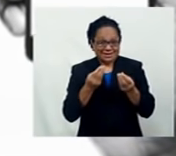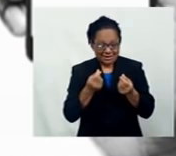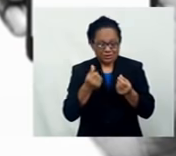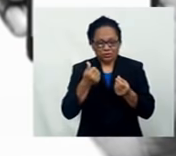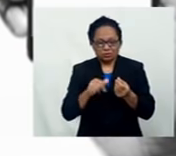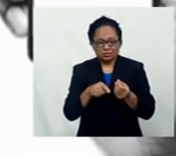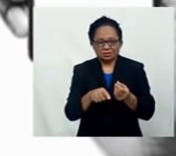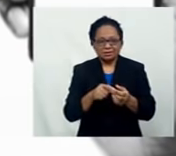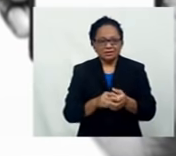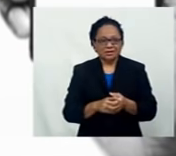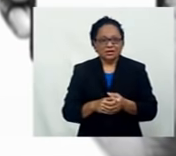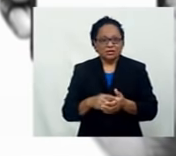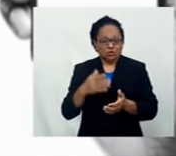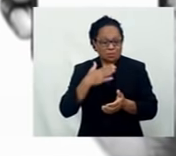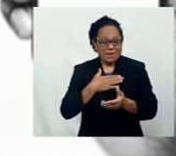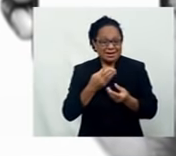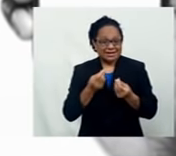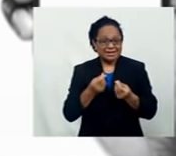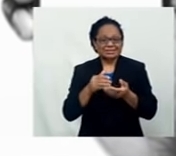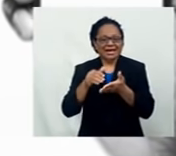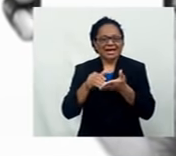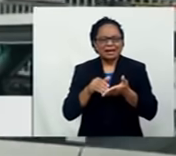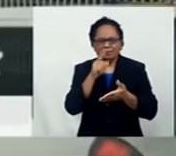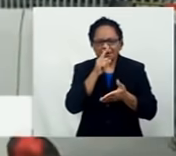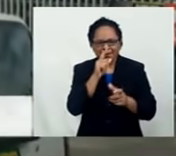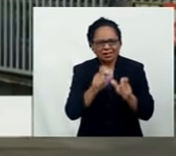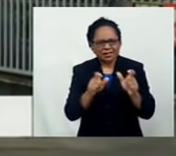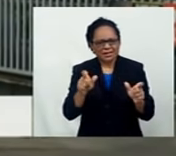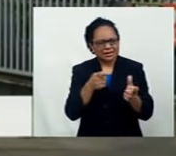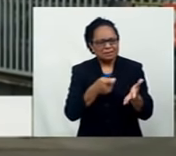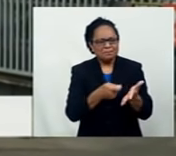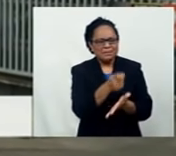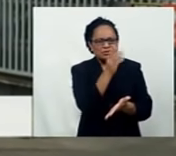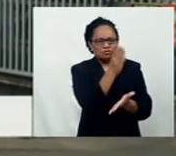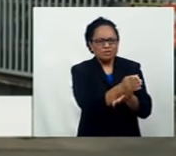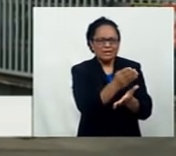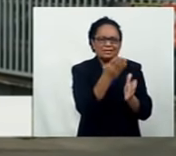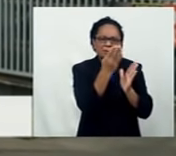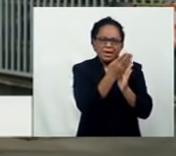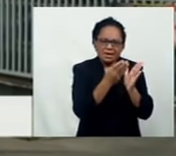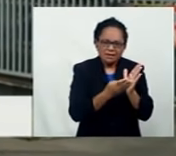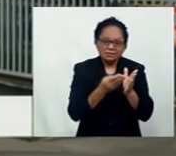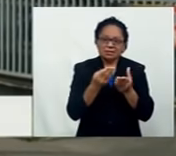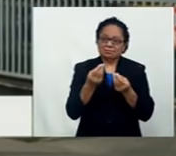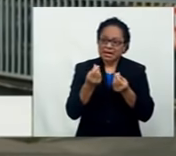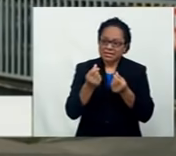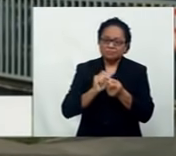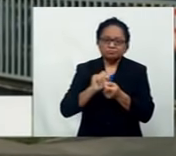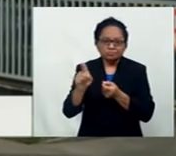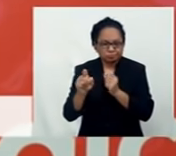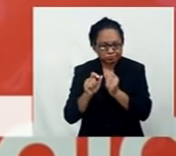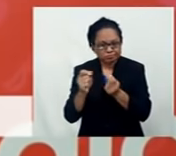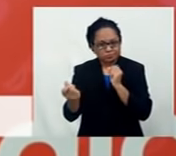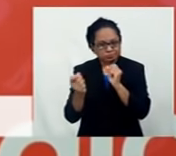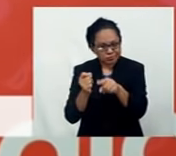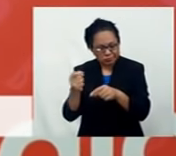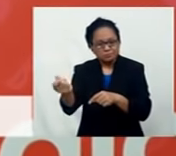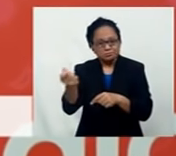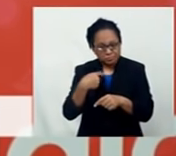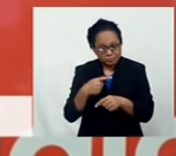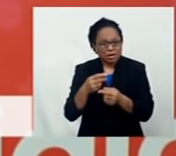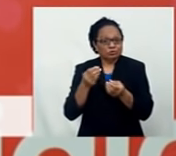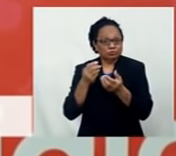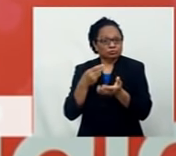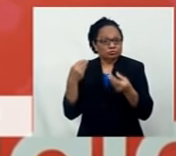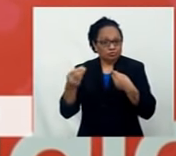Fijians access to digital money that can use to pay bills, send and receive money, and shop. Digicel Fiji Chief Executive